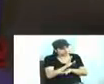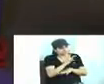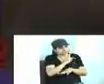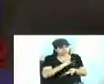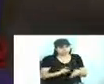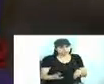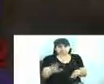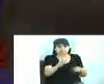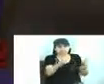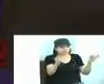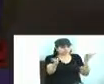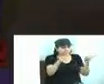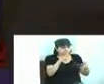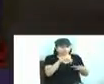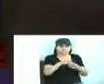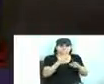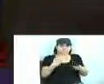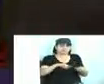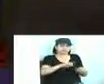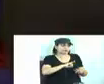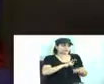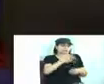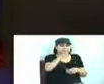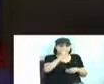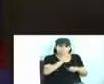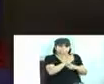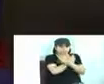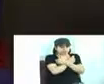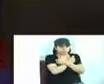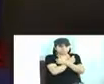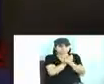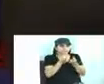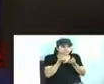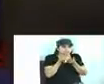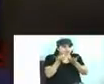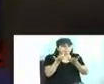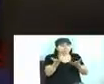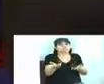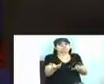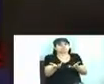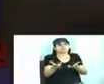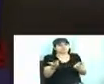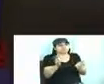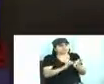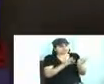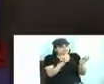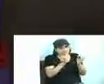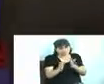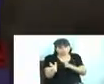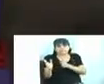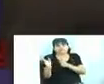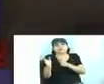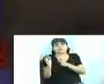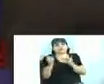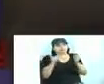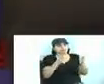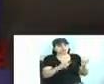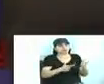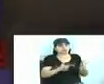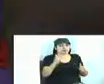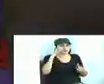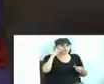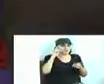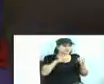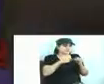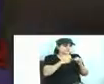reign within us, for God's love to pour out from us, for us to totally reorganize the way that we think about who we are in